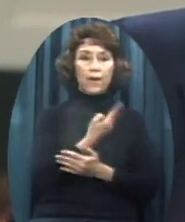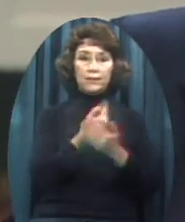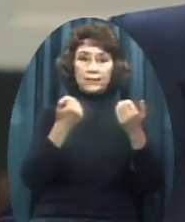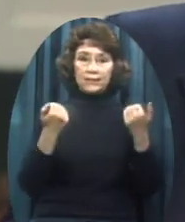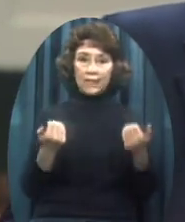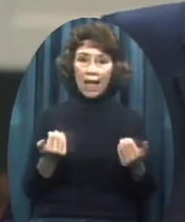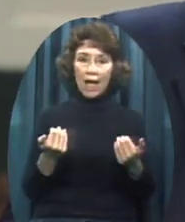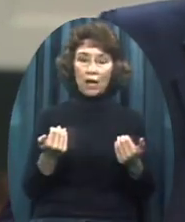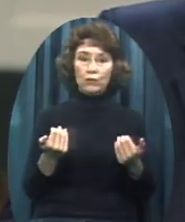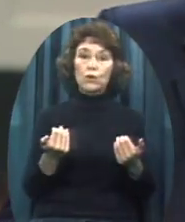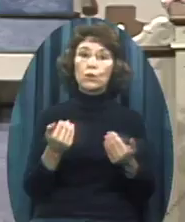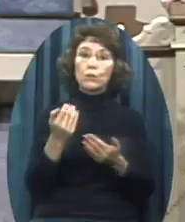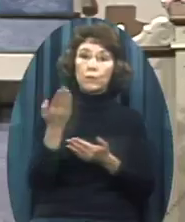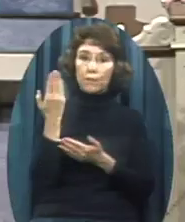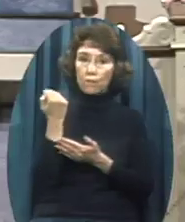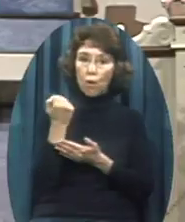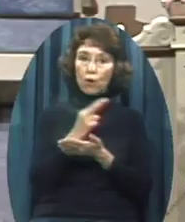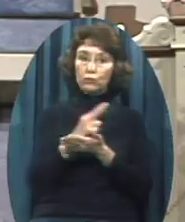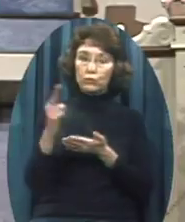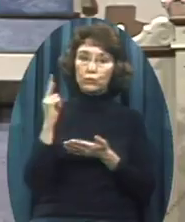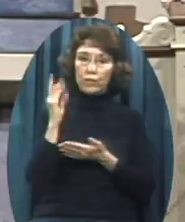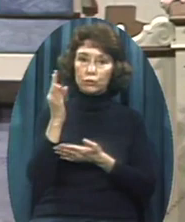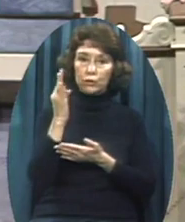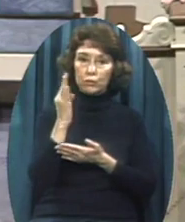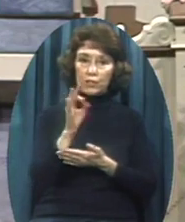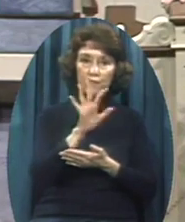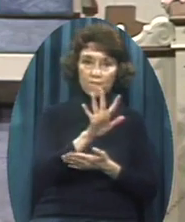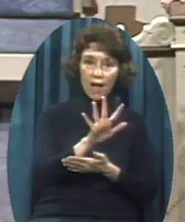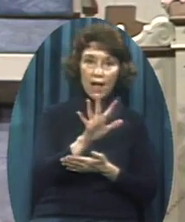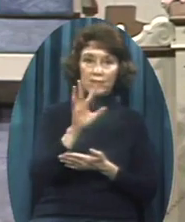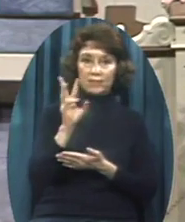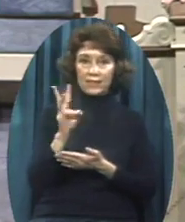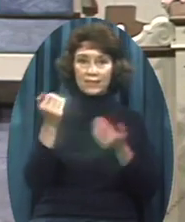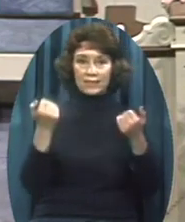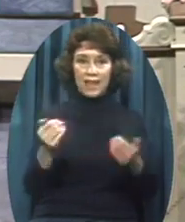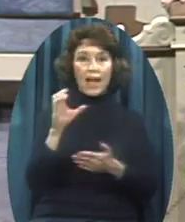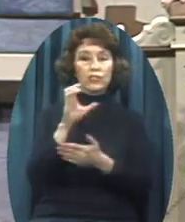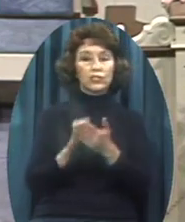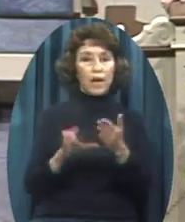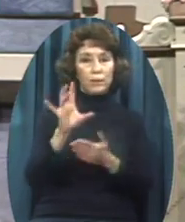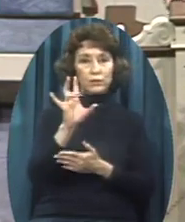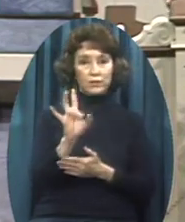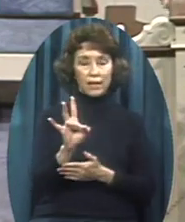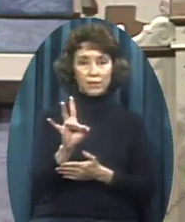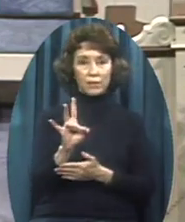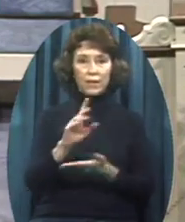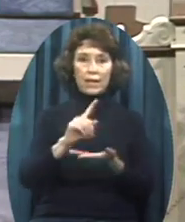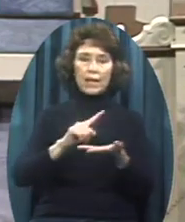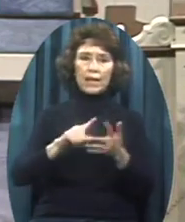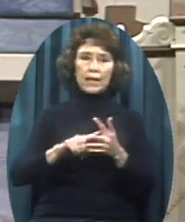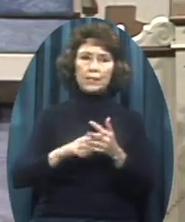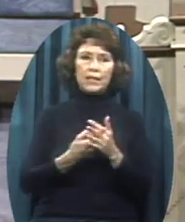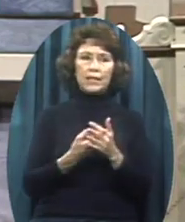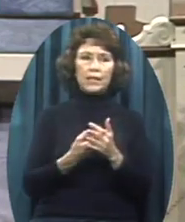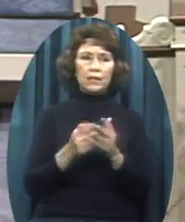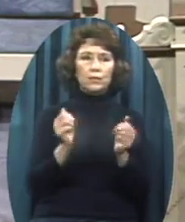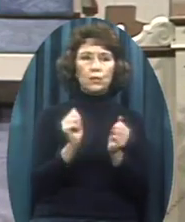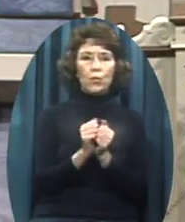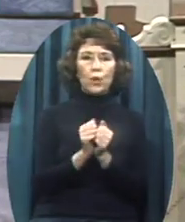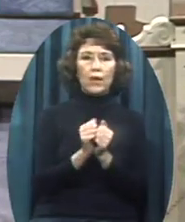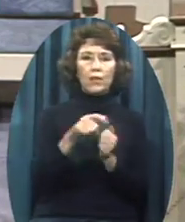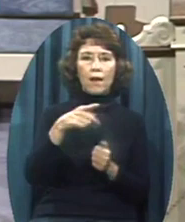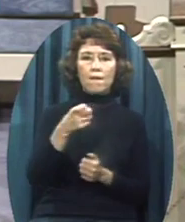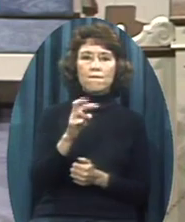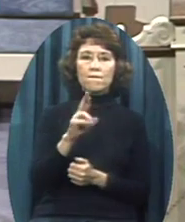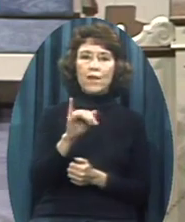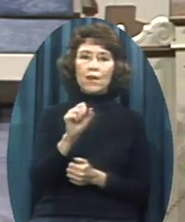to chapter 7. It begins with Pharisaism, when our Lord says, "Judge not that you be not